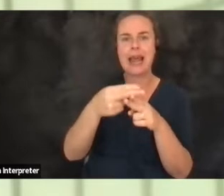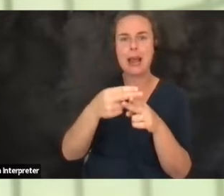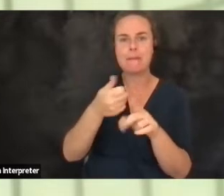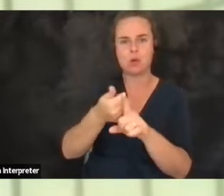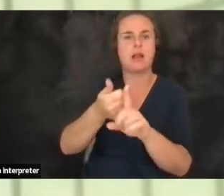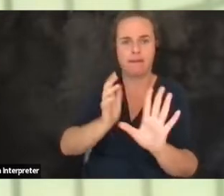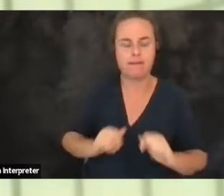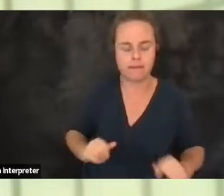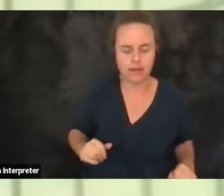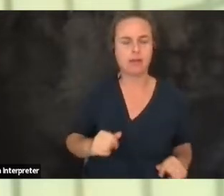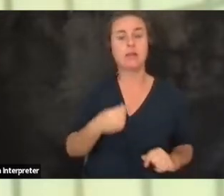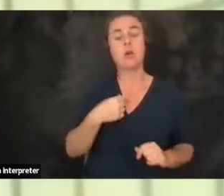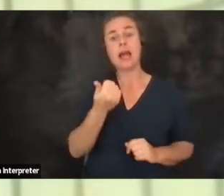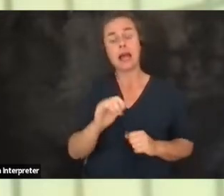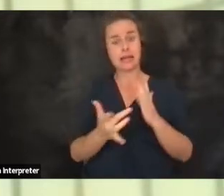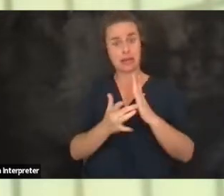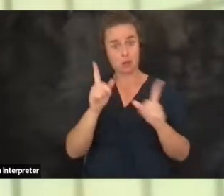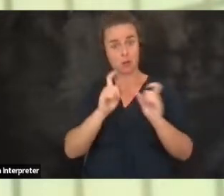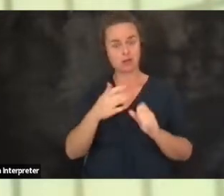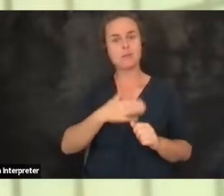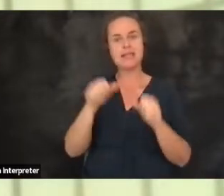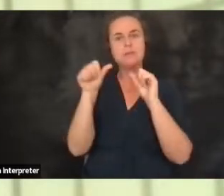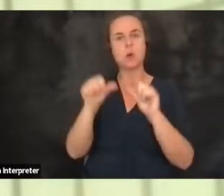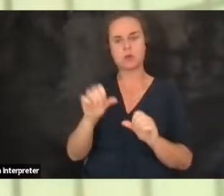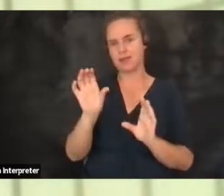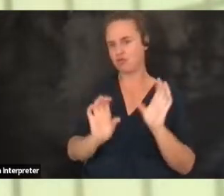If you have technical questions, please post them in the chat.